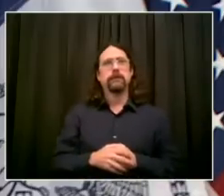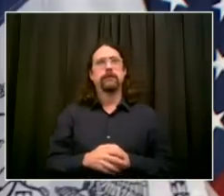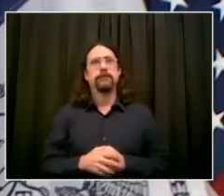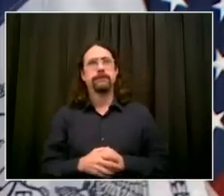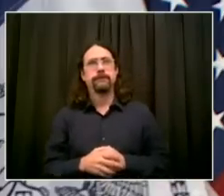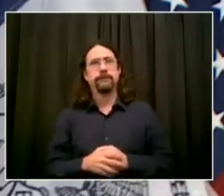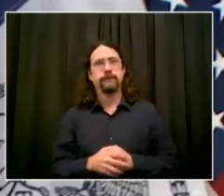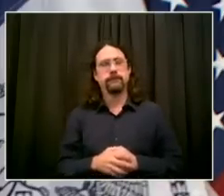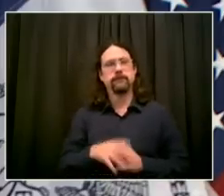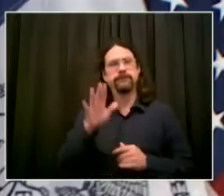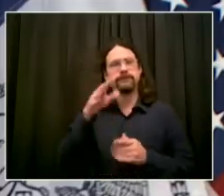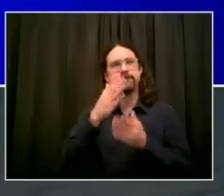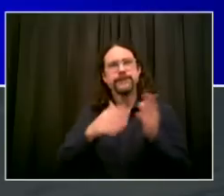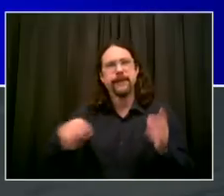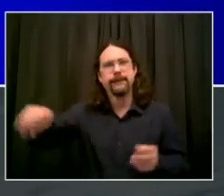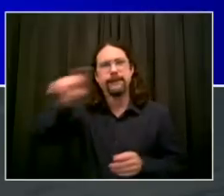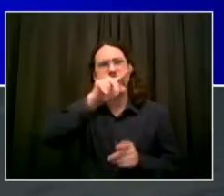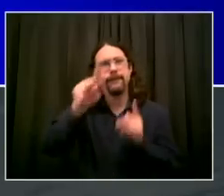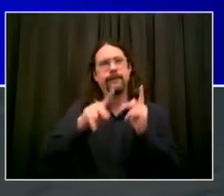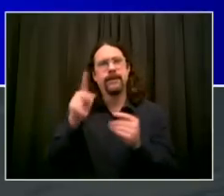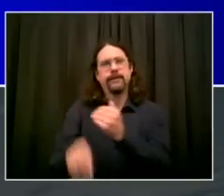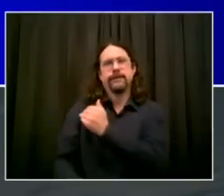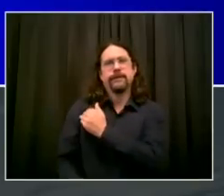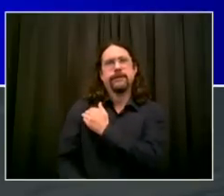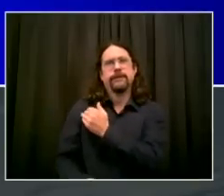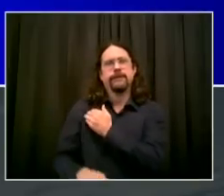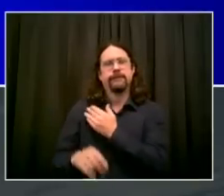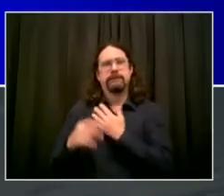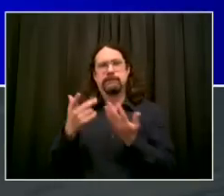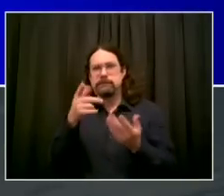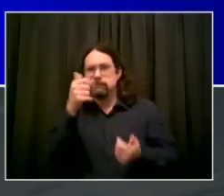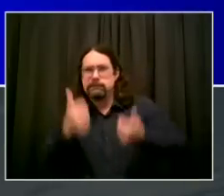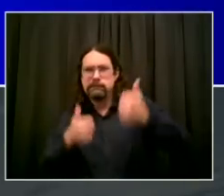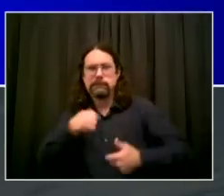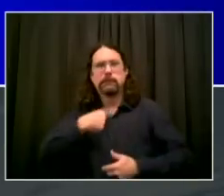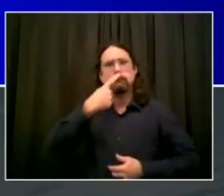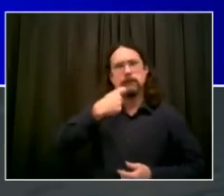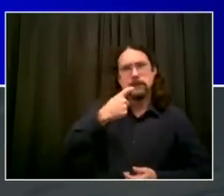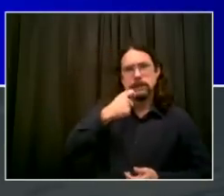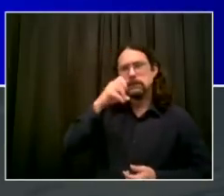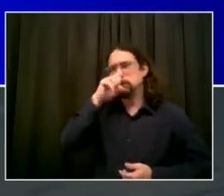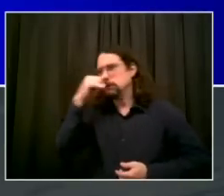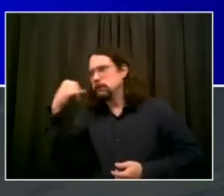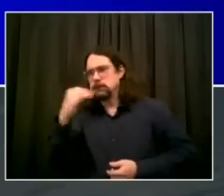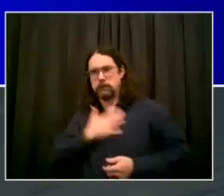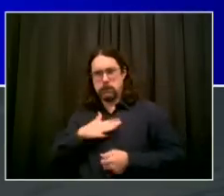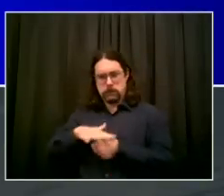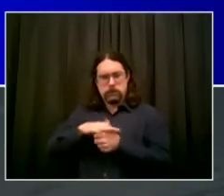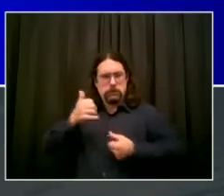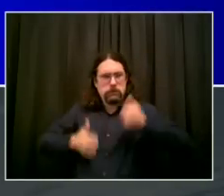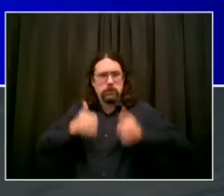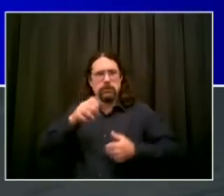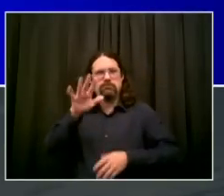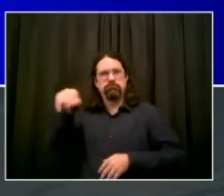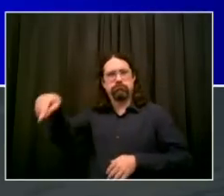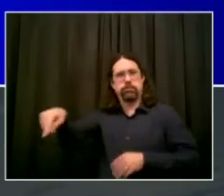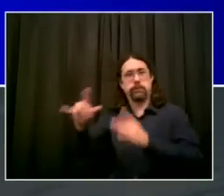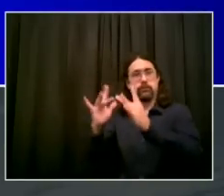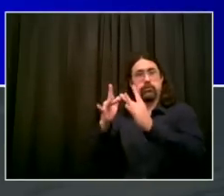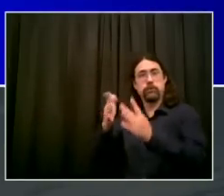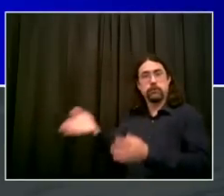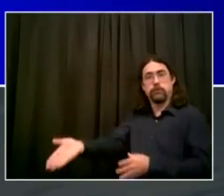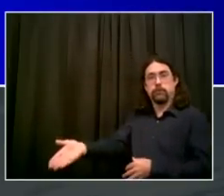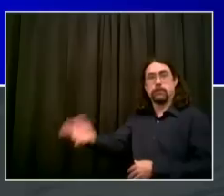in. So we've created a new online tool for people to know their status and which zone they're in. The new Zone Finder